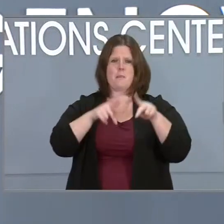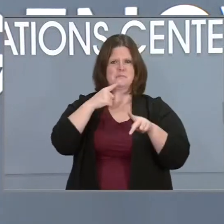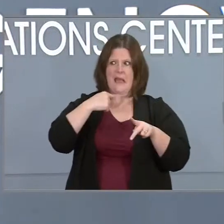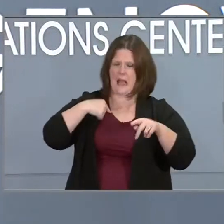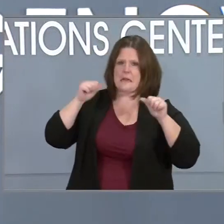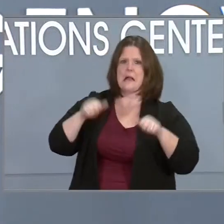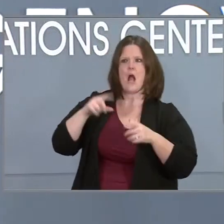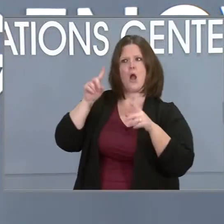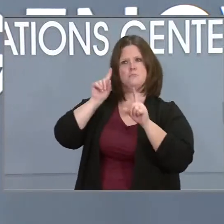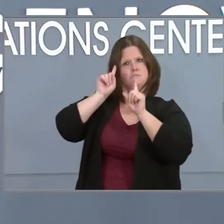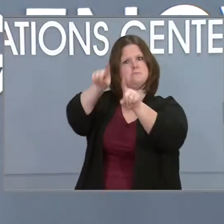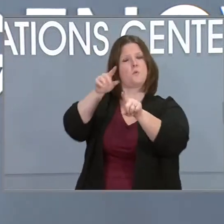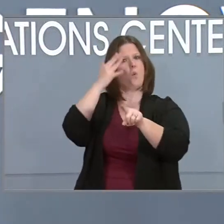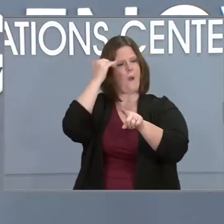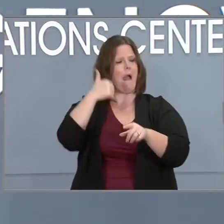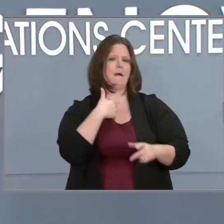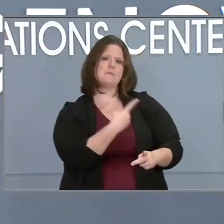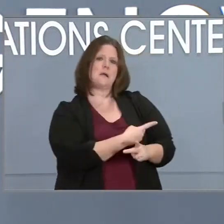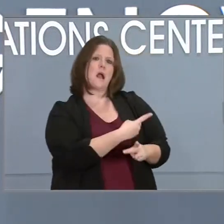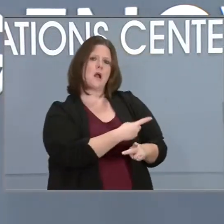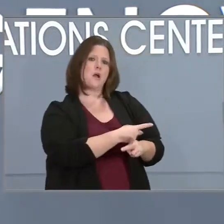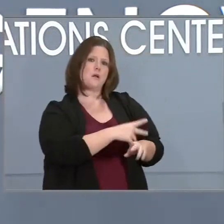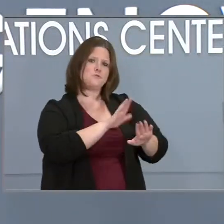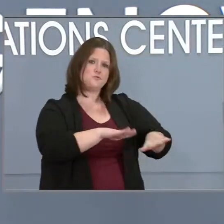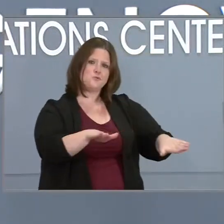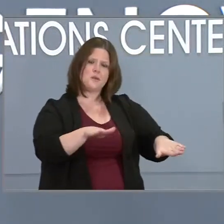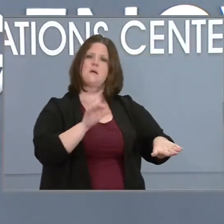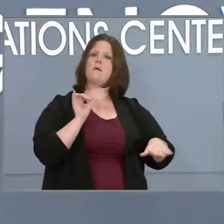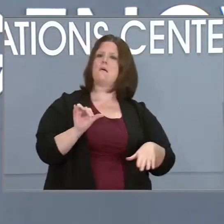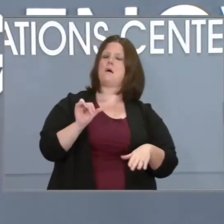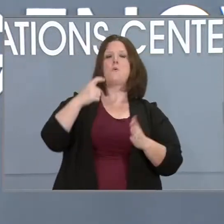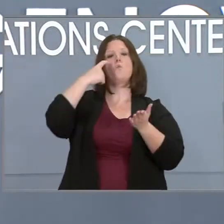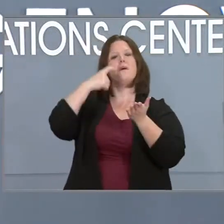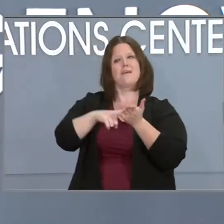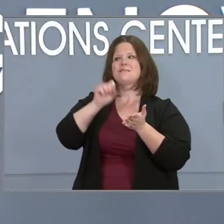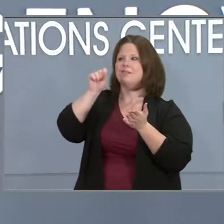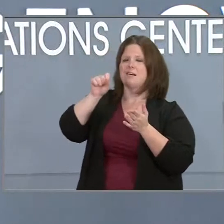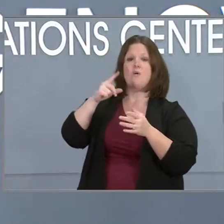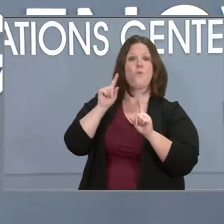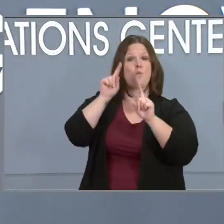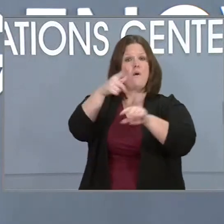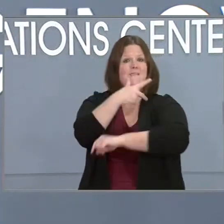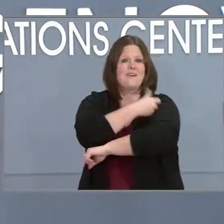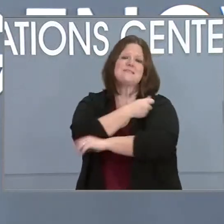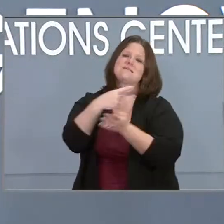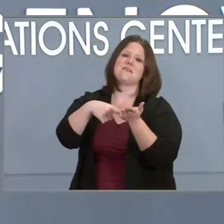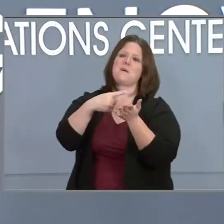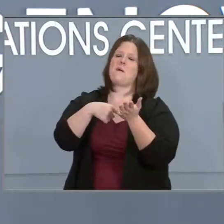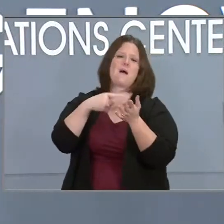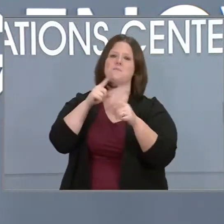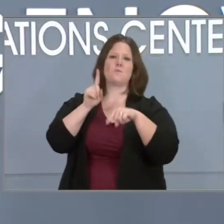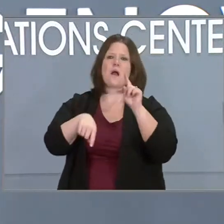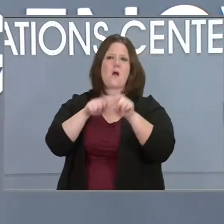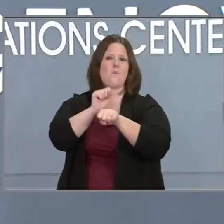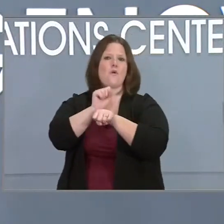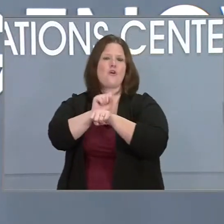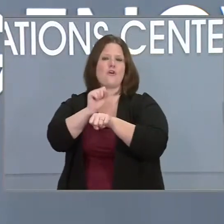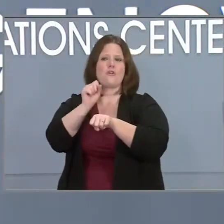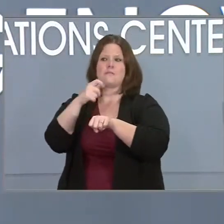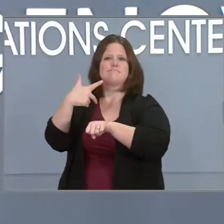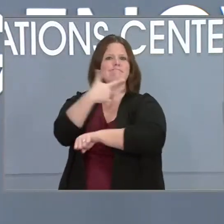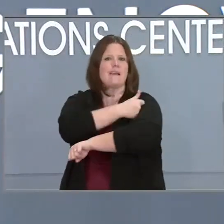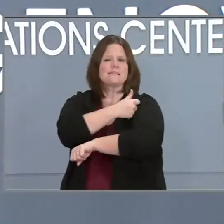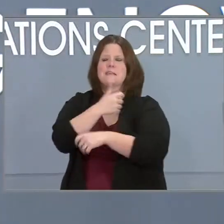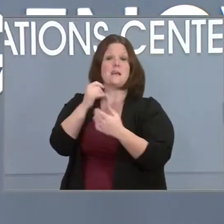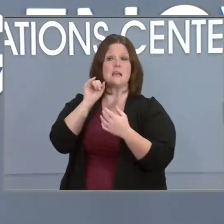But also, we recognize that to get your vaccine, you have to take time off of work, and when you're not at work, for a lot of folks, they're not getting